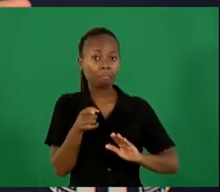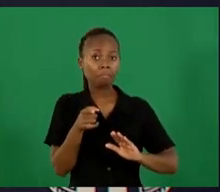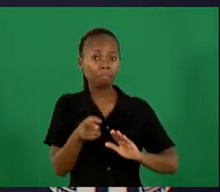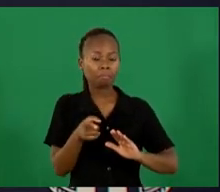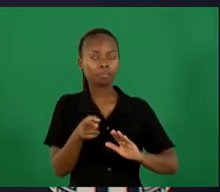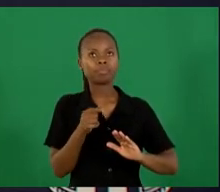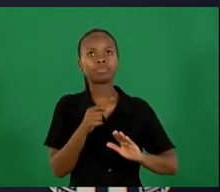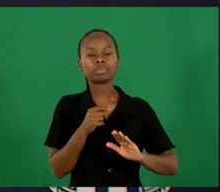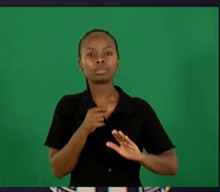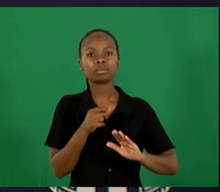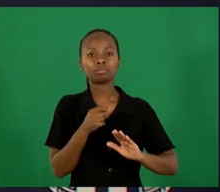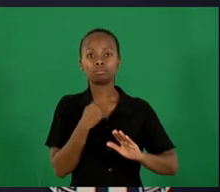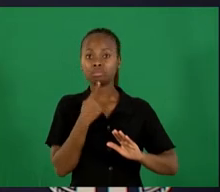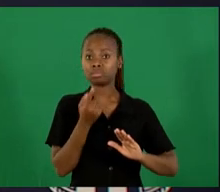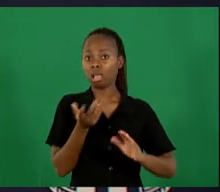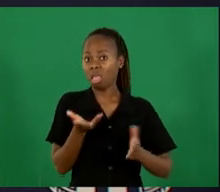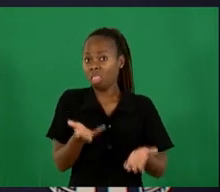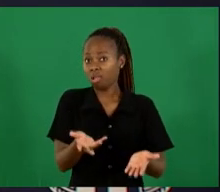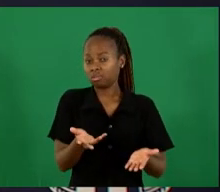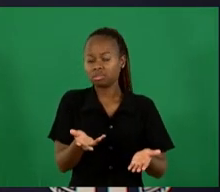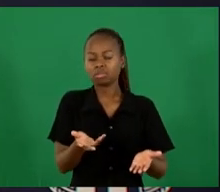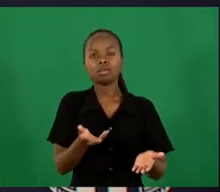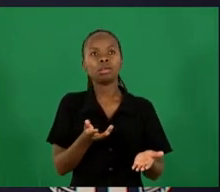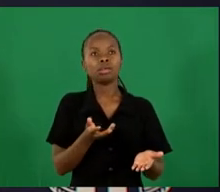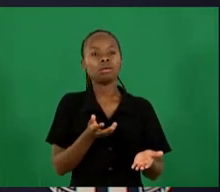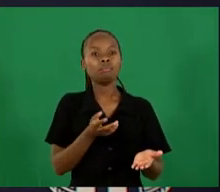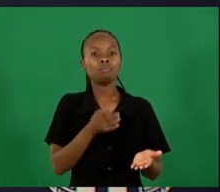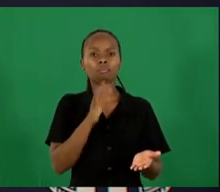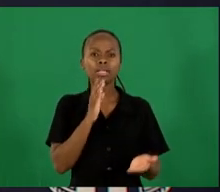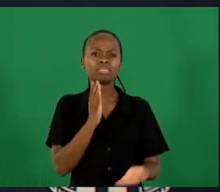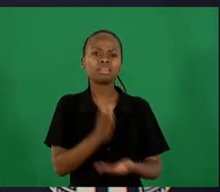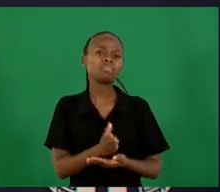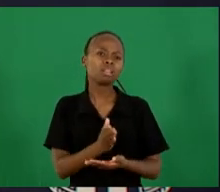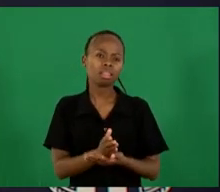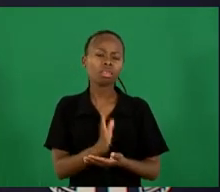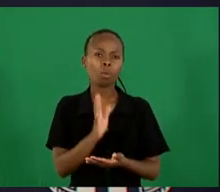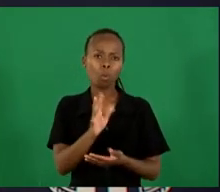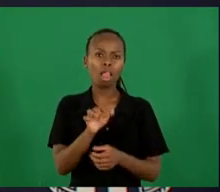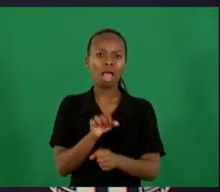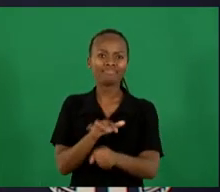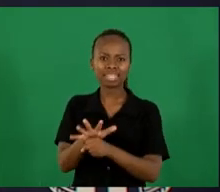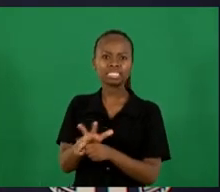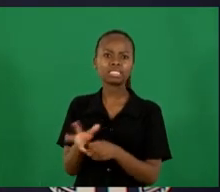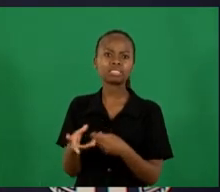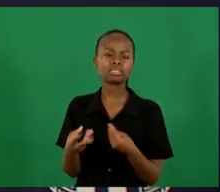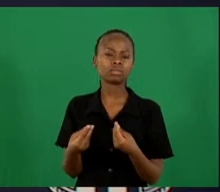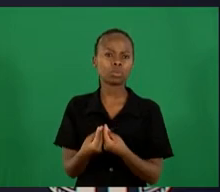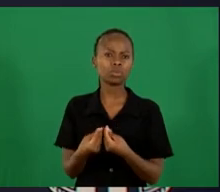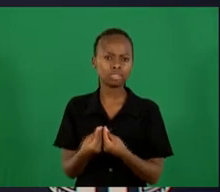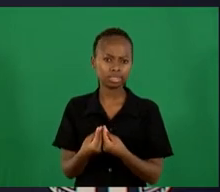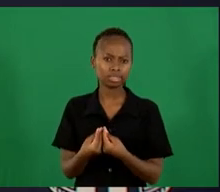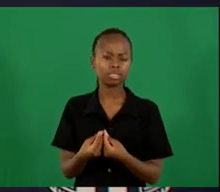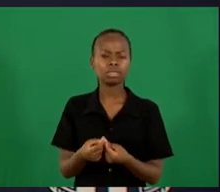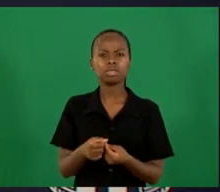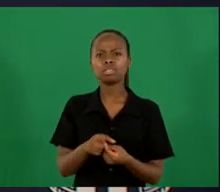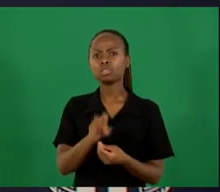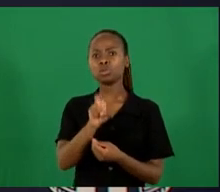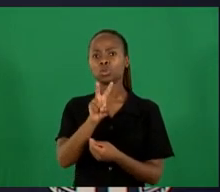case, then it would have an impact on growth. So the